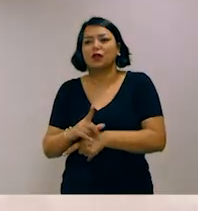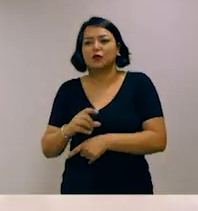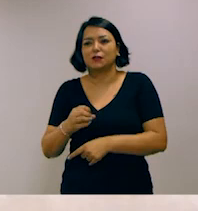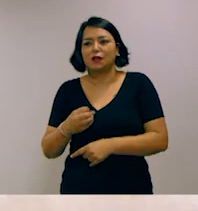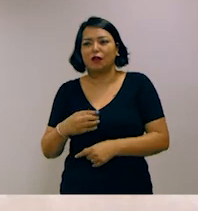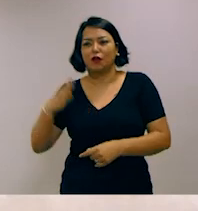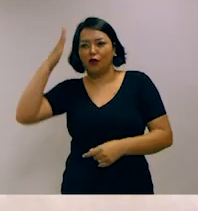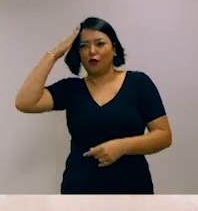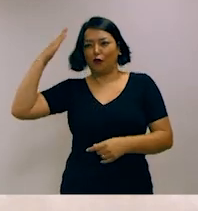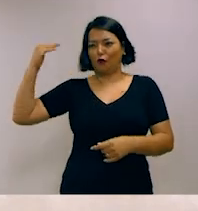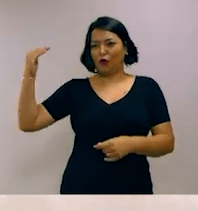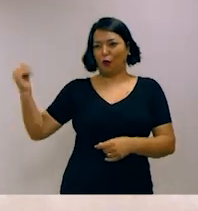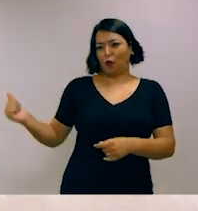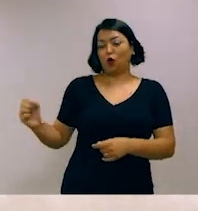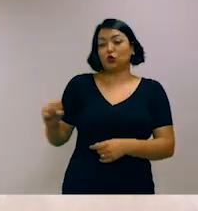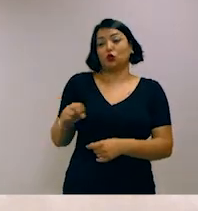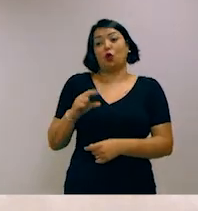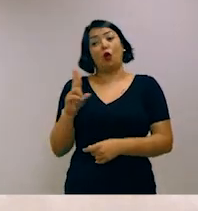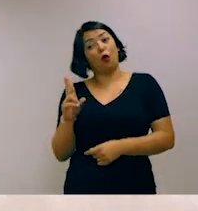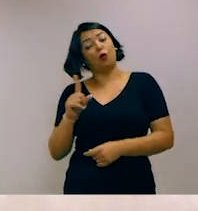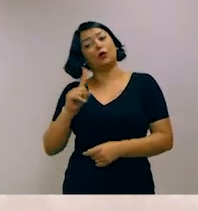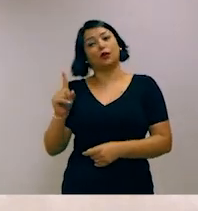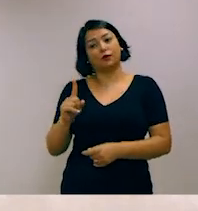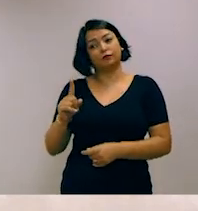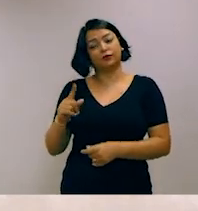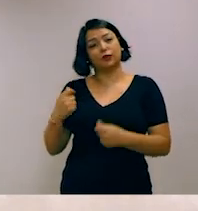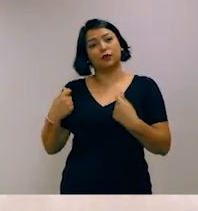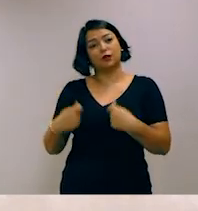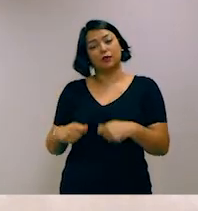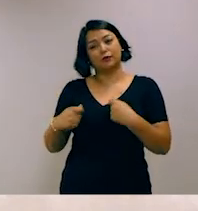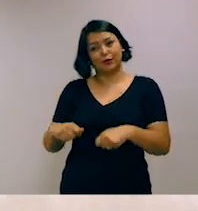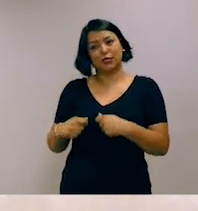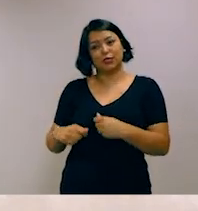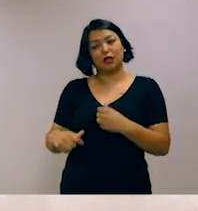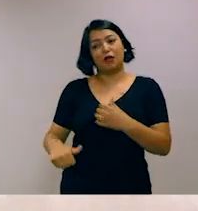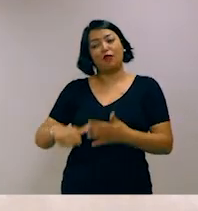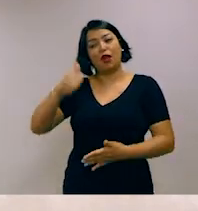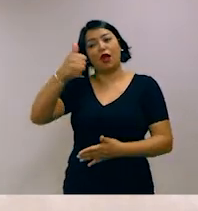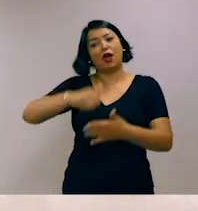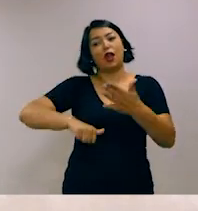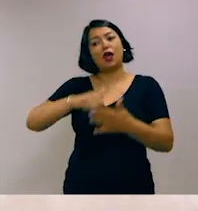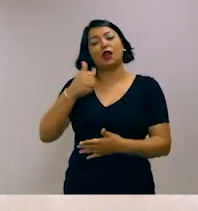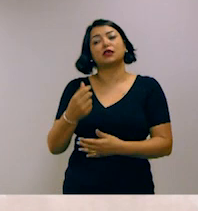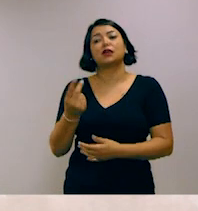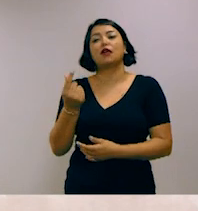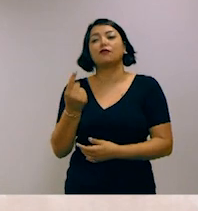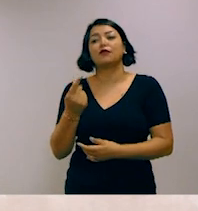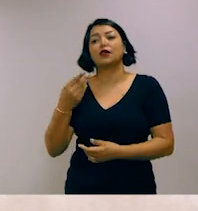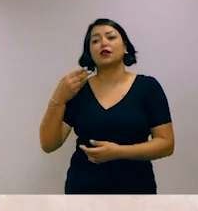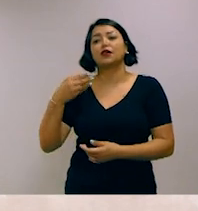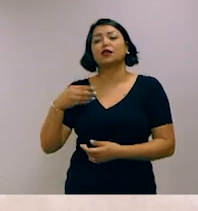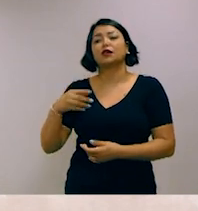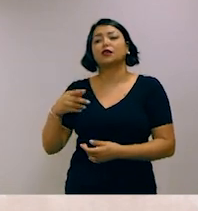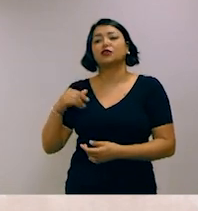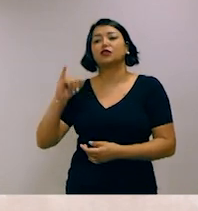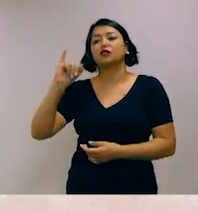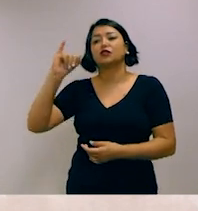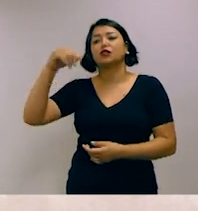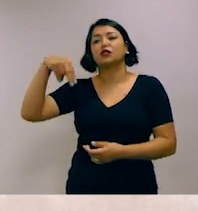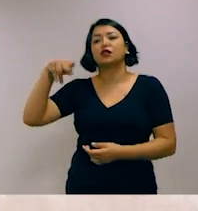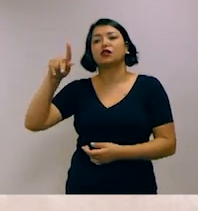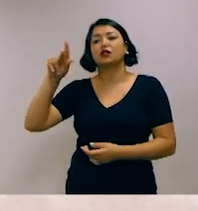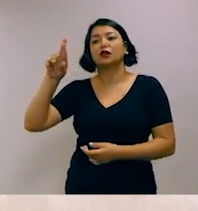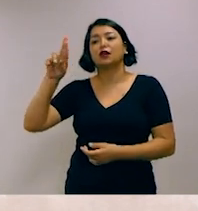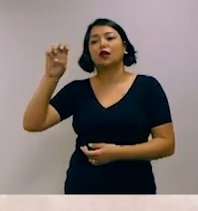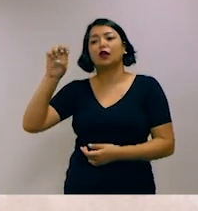the box office is going to be, so I also needed, for example, to see the performance these movies had at